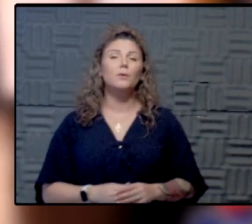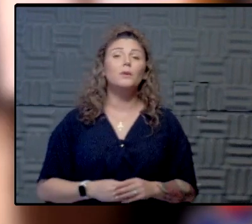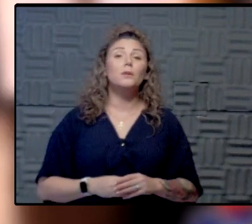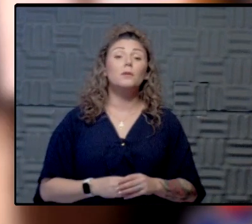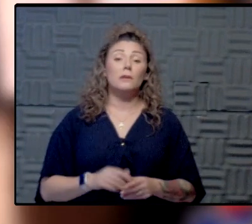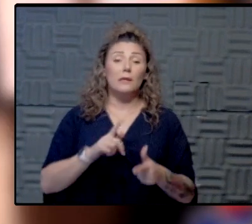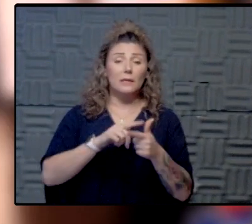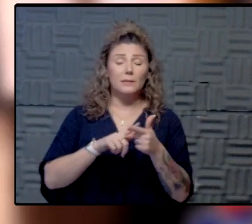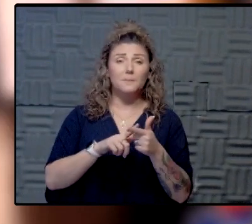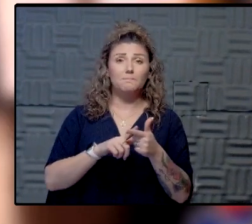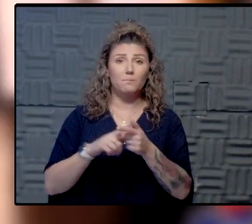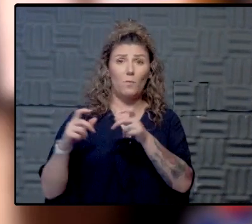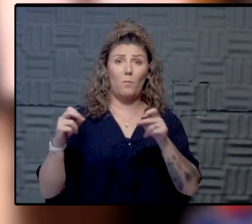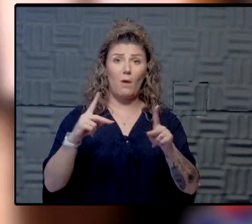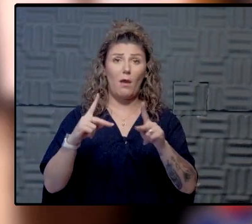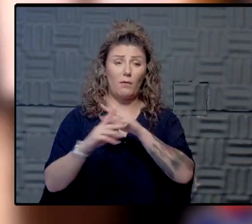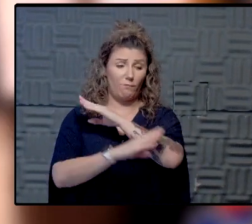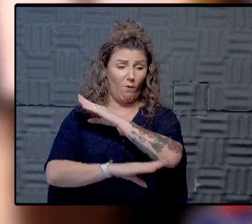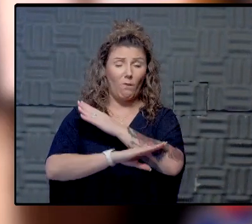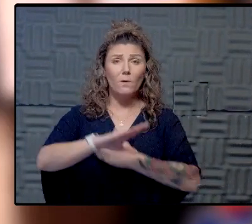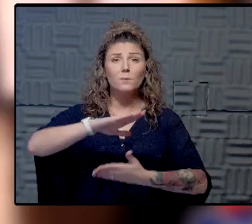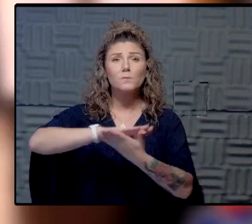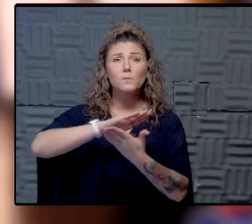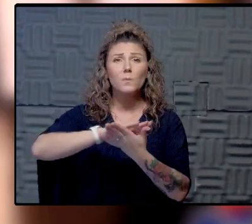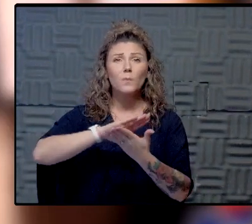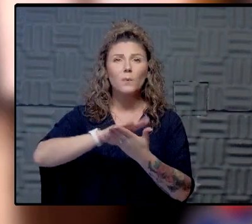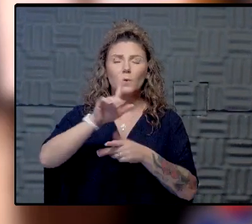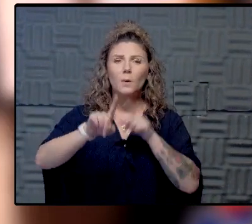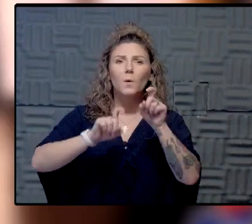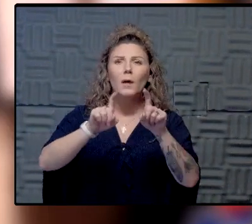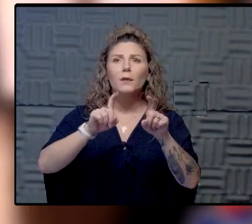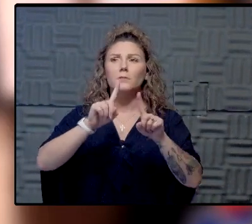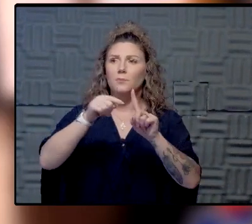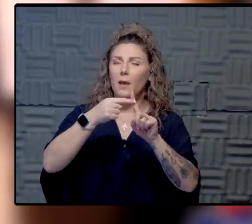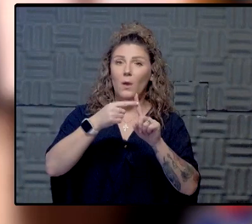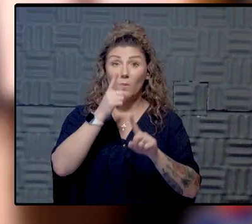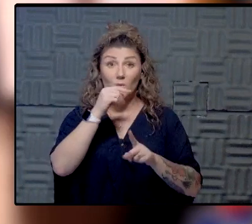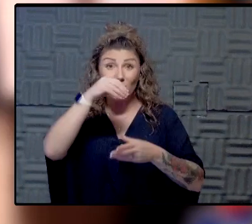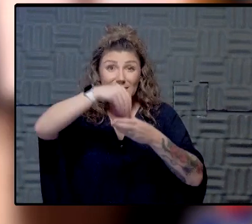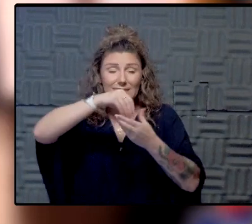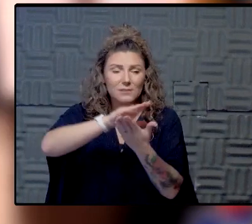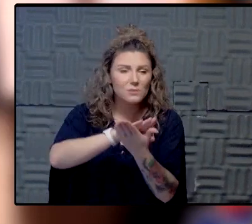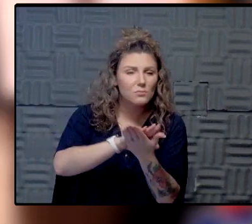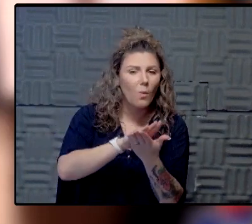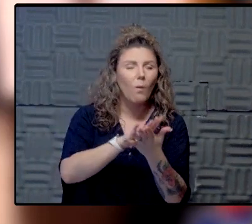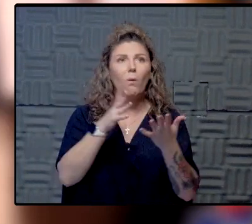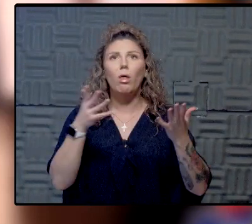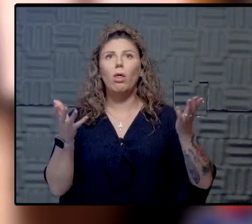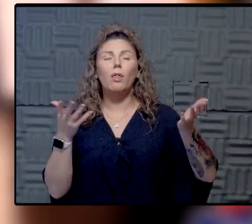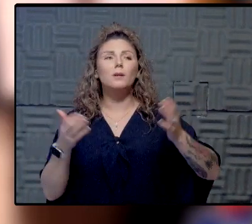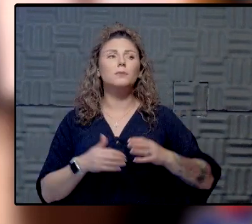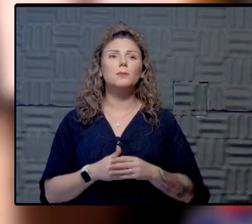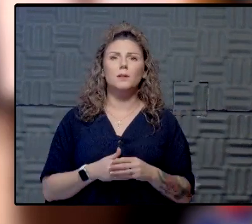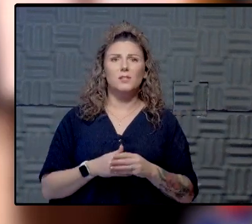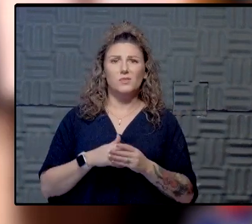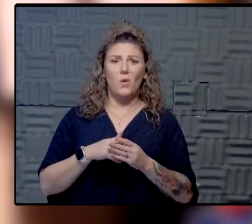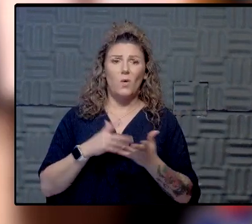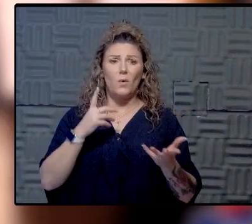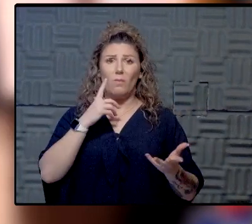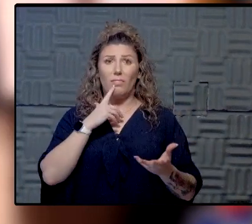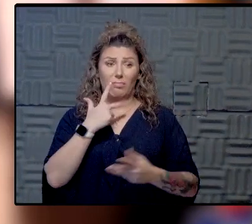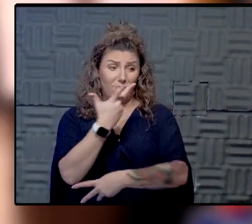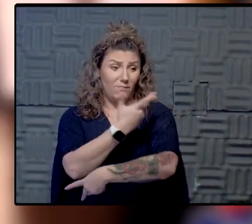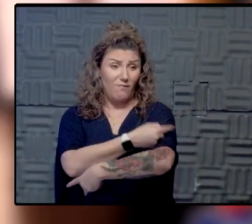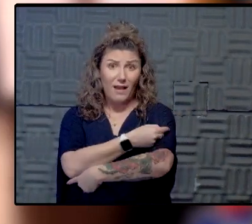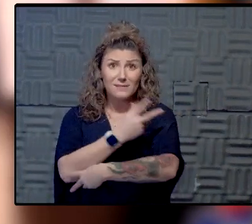into school, there are going to be questions about who can be in school, what role does vaccination